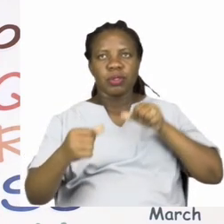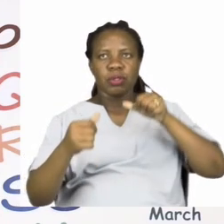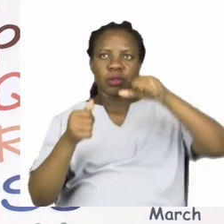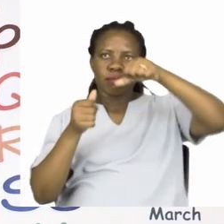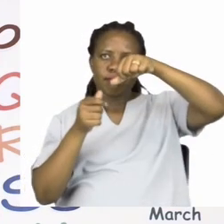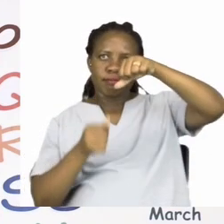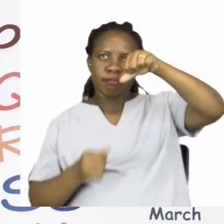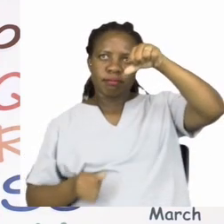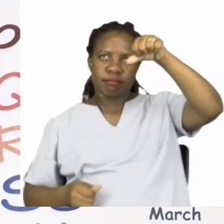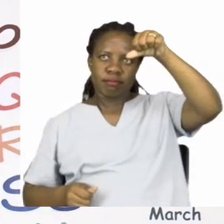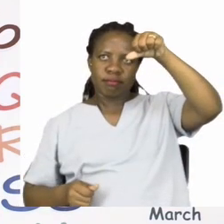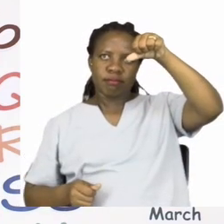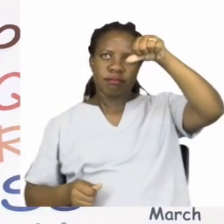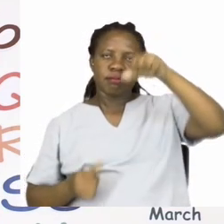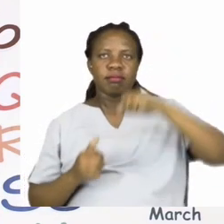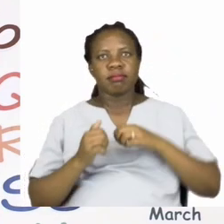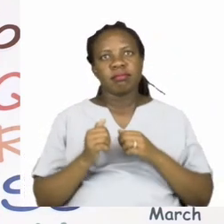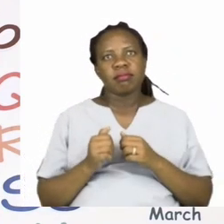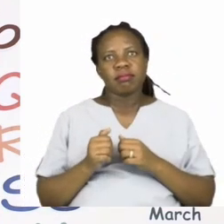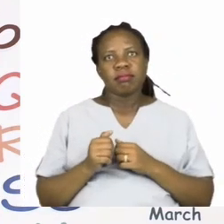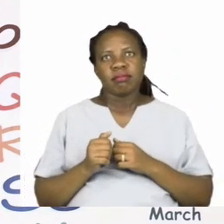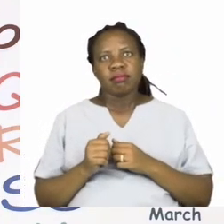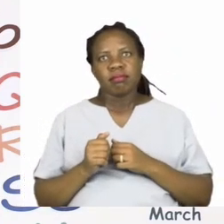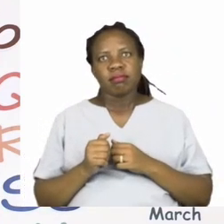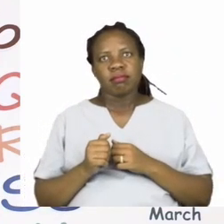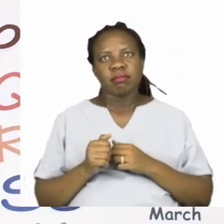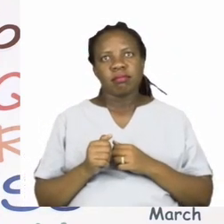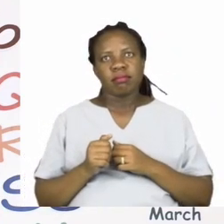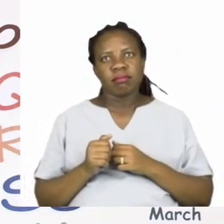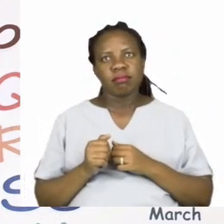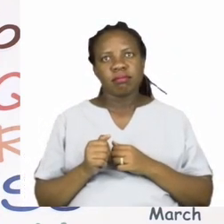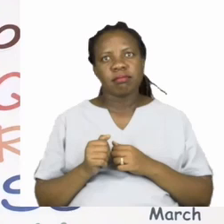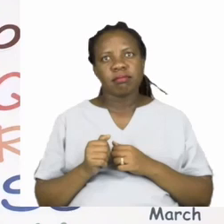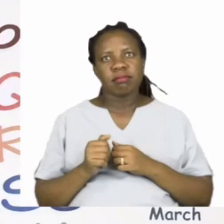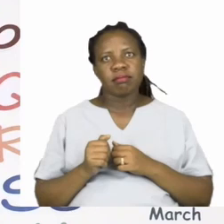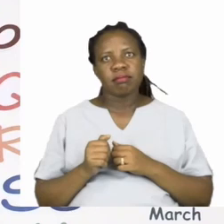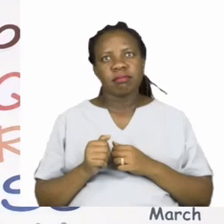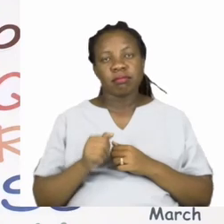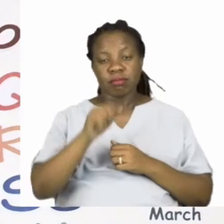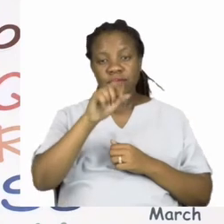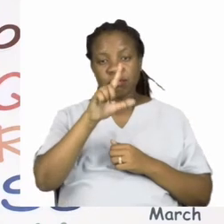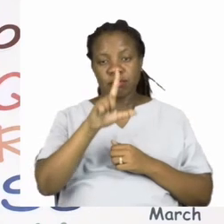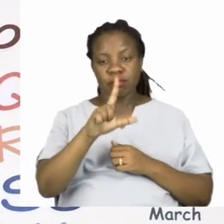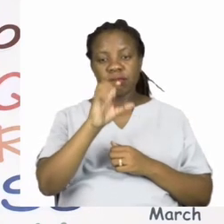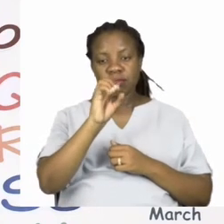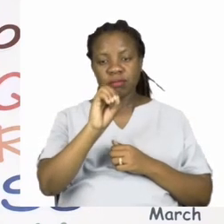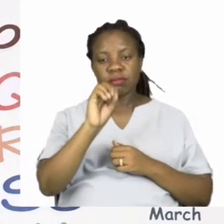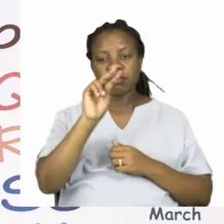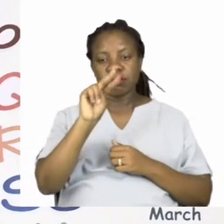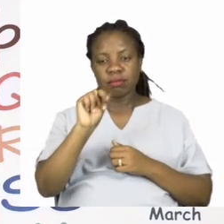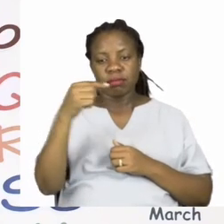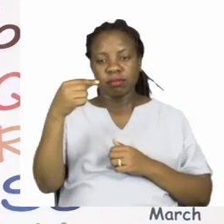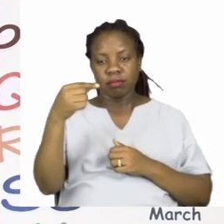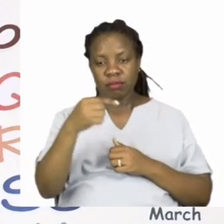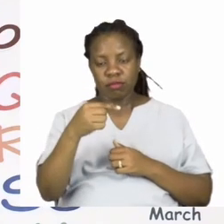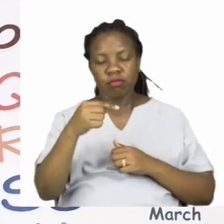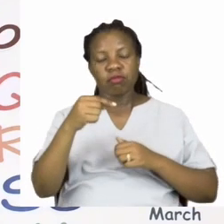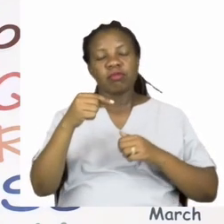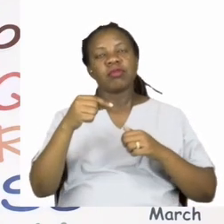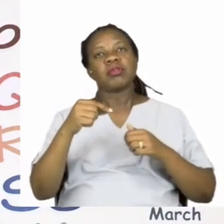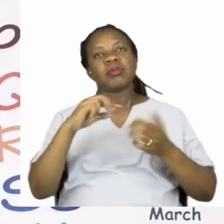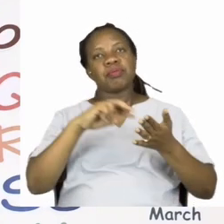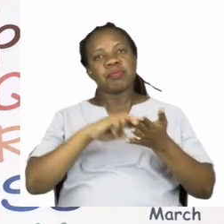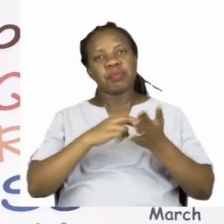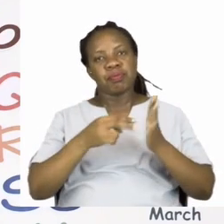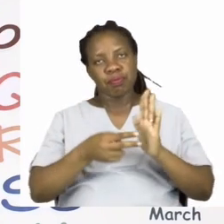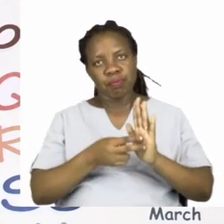how long it is, they are asking you for length. So